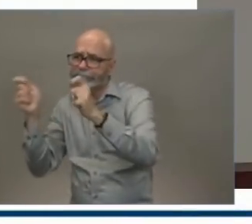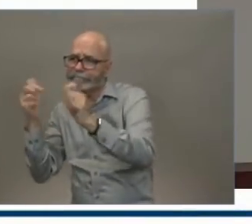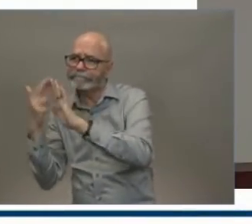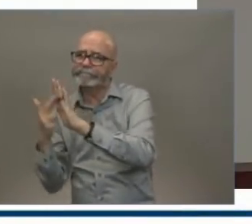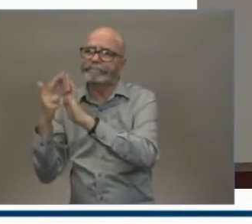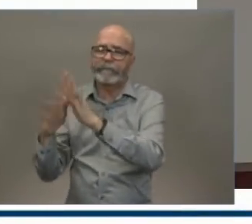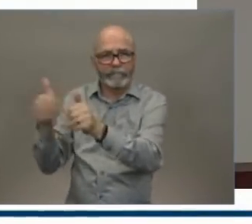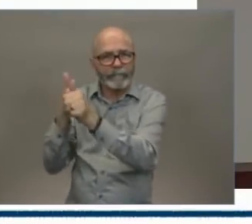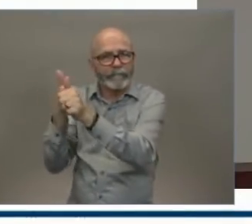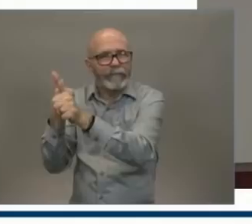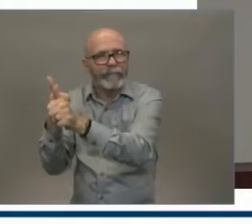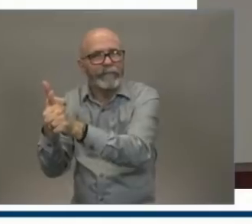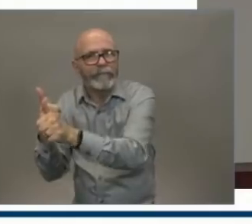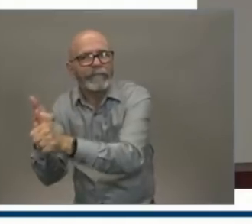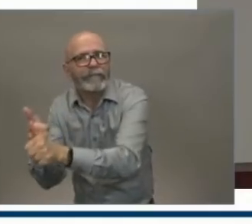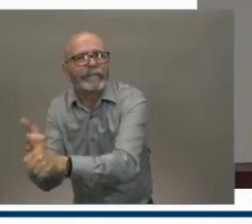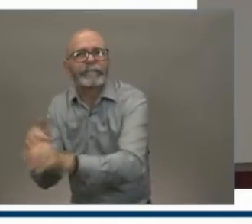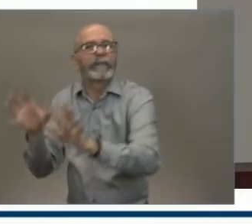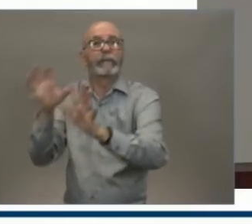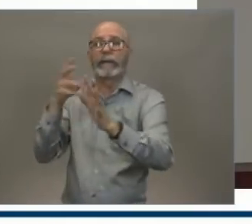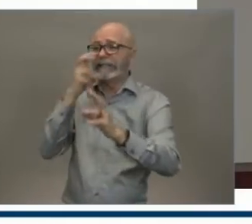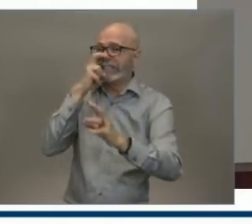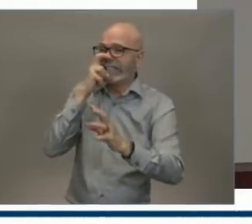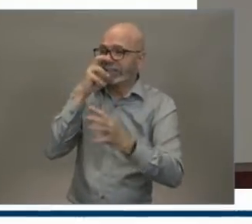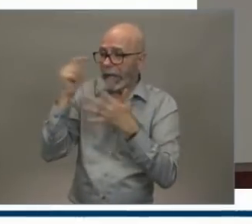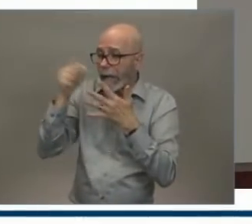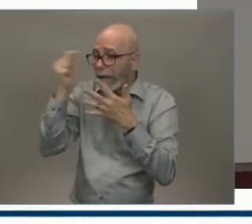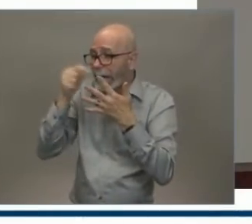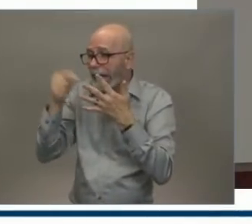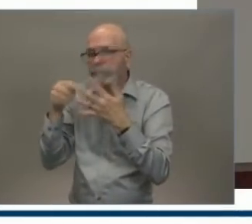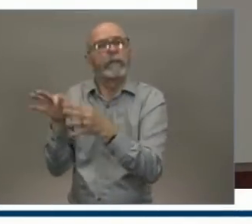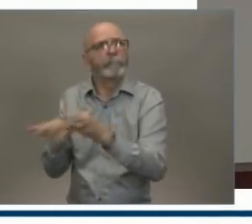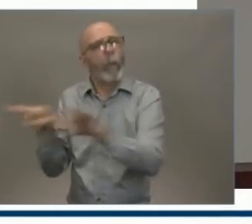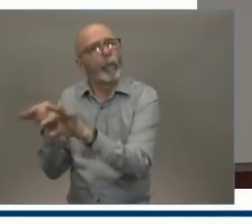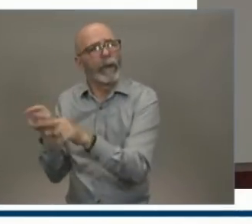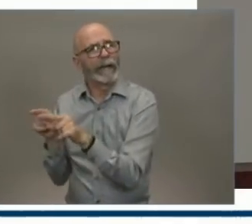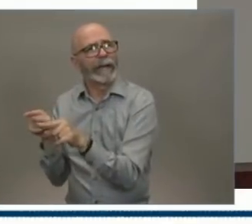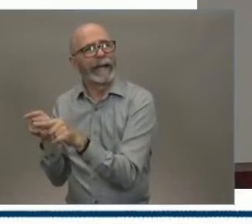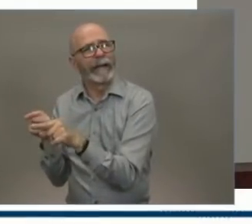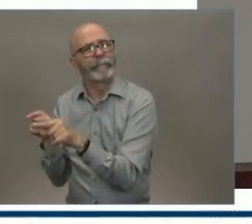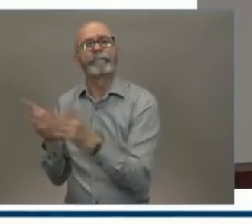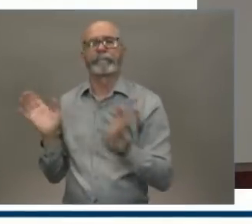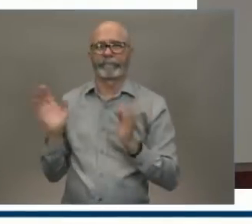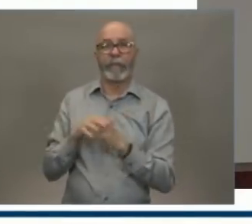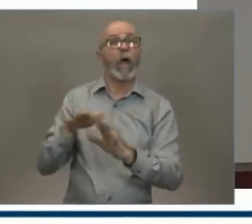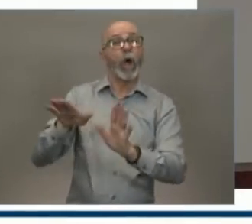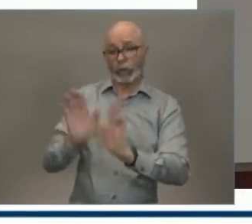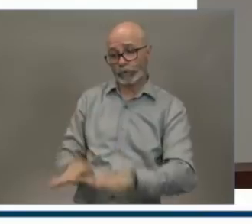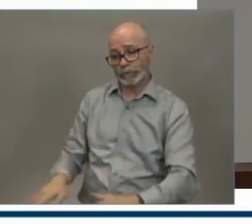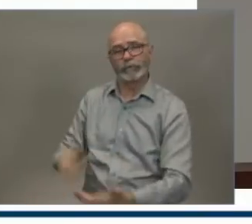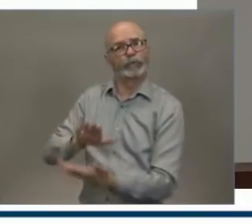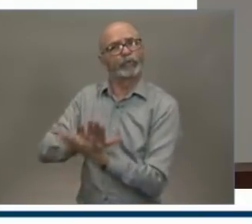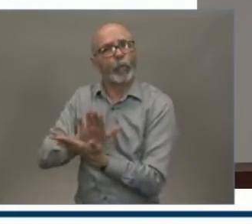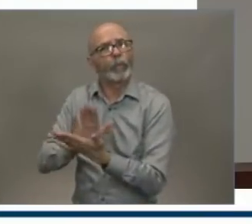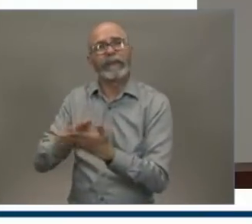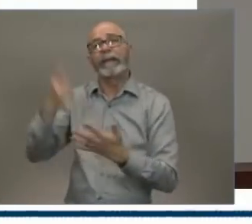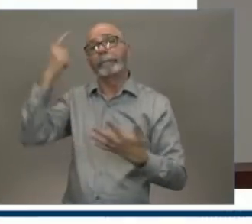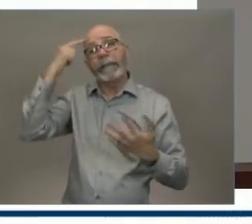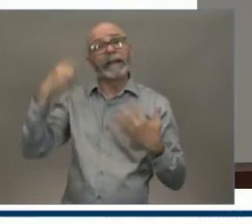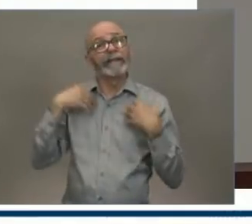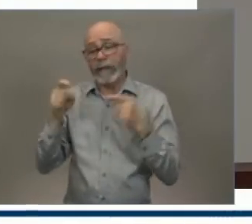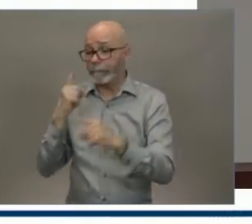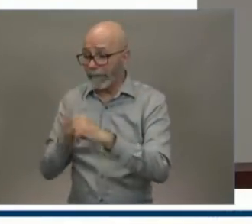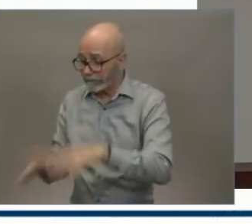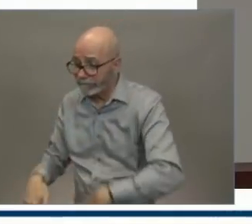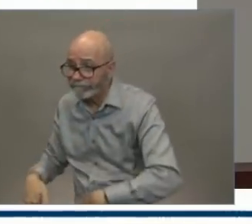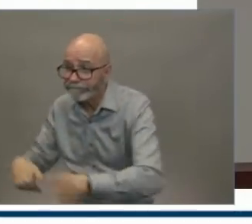restrictions based on our key priorities, which are keeping our kids in school for learning, development, and socialization, for